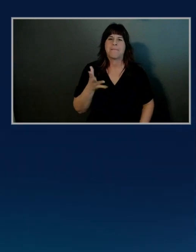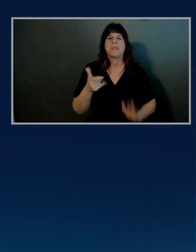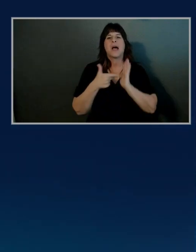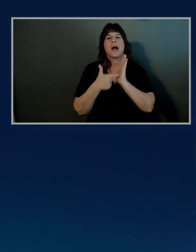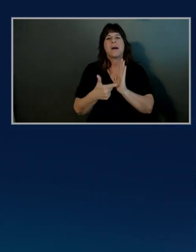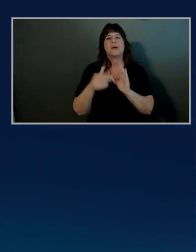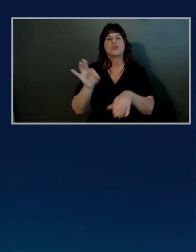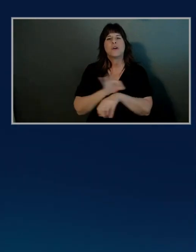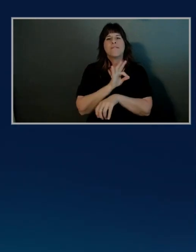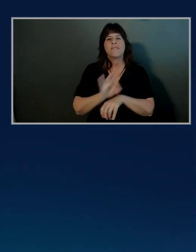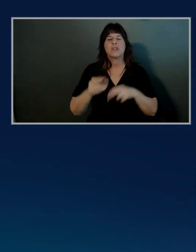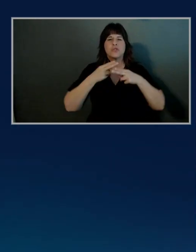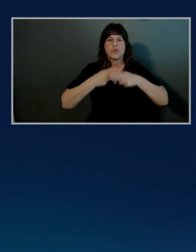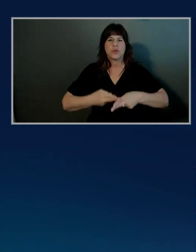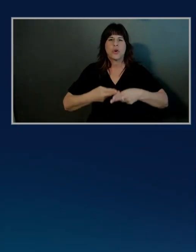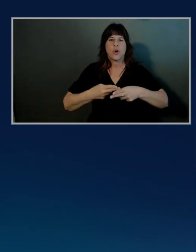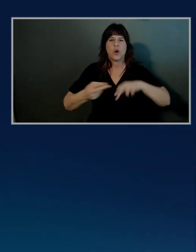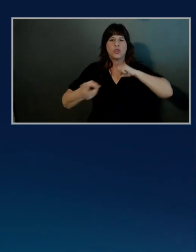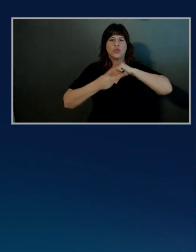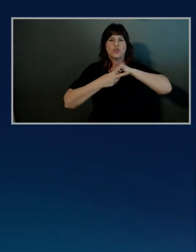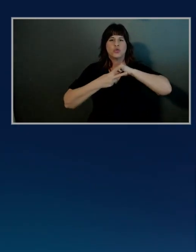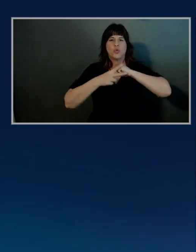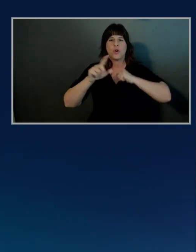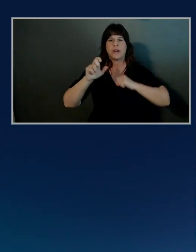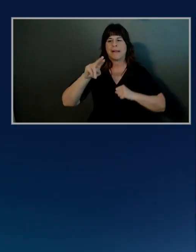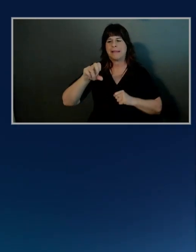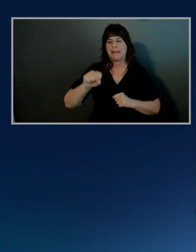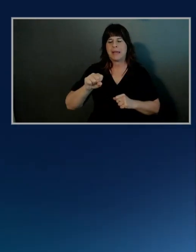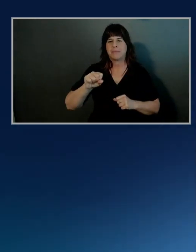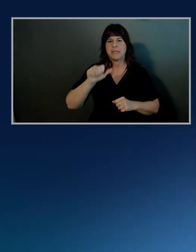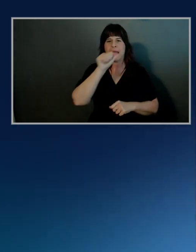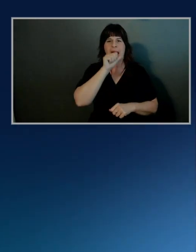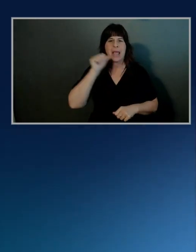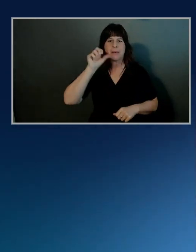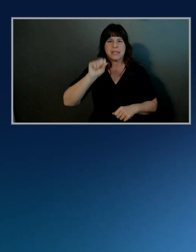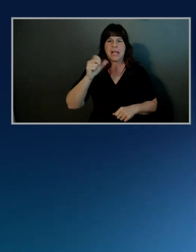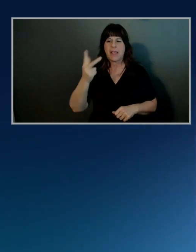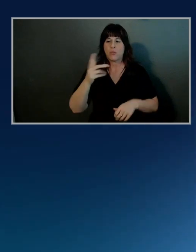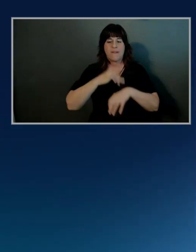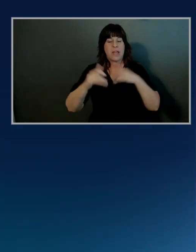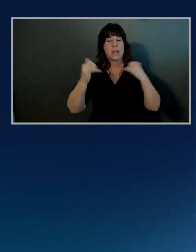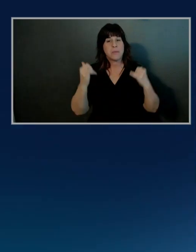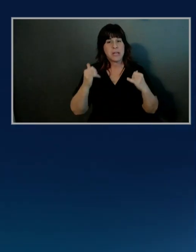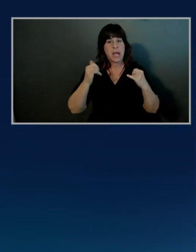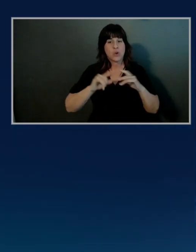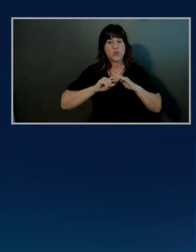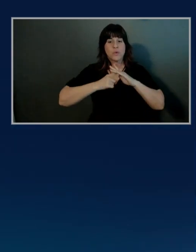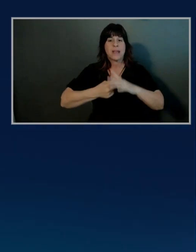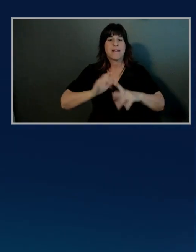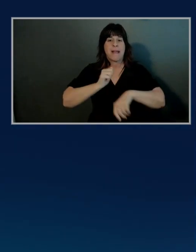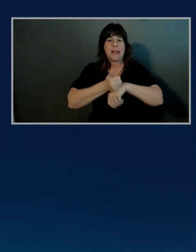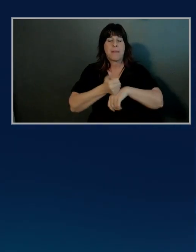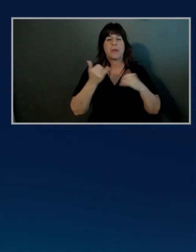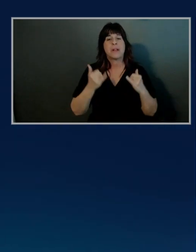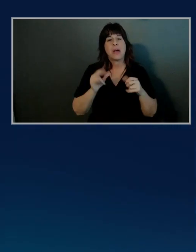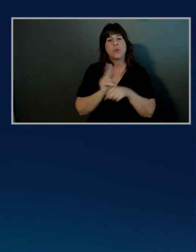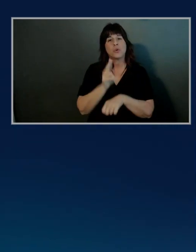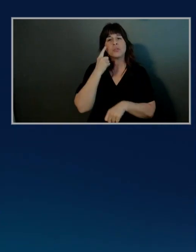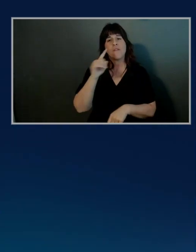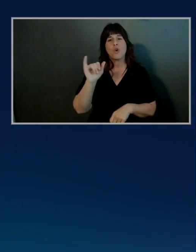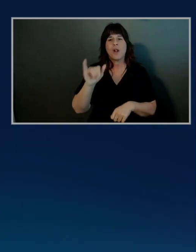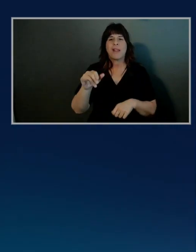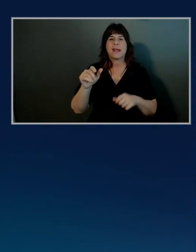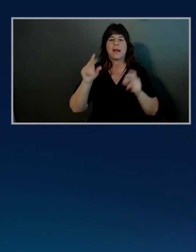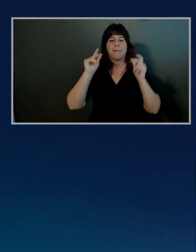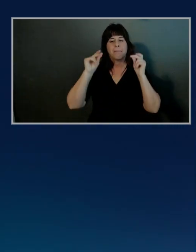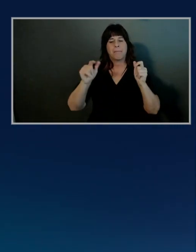called a storage lens on Amazon S3 that's available for you right now. You can enable it, and you can use it to just kind of have a glance